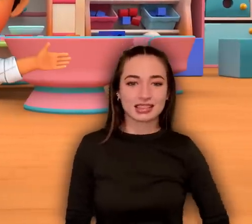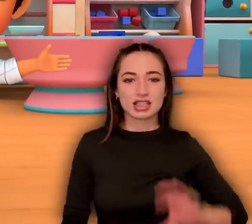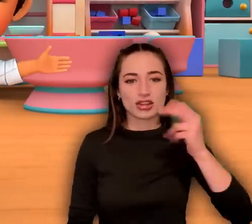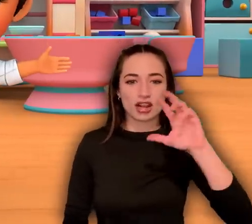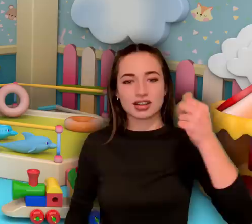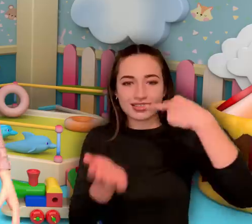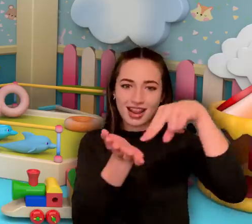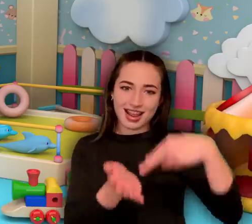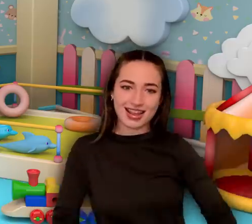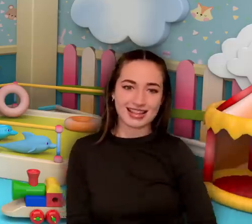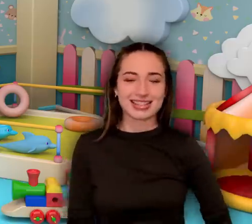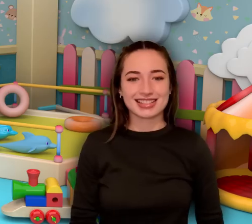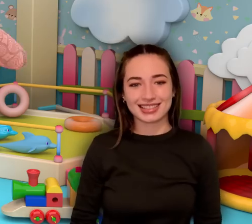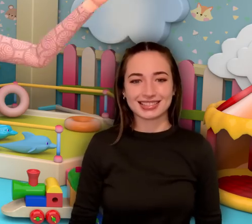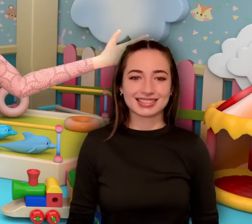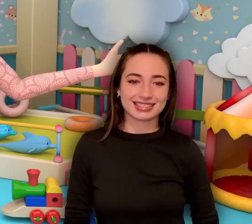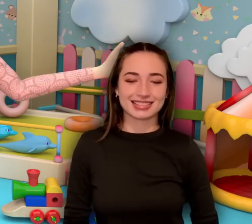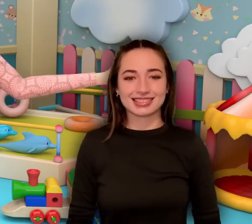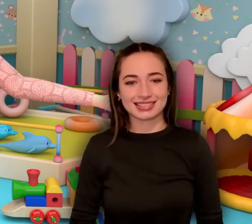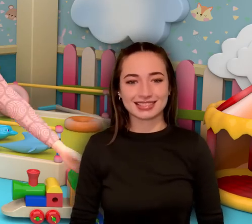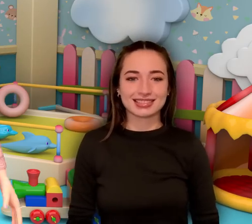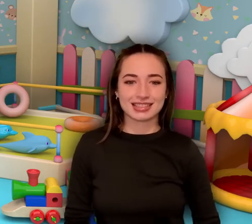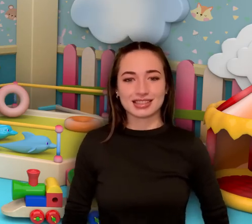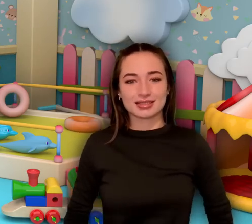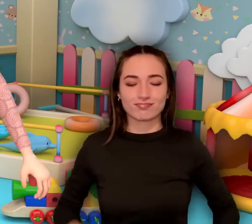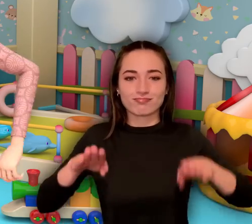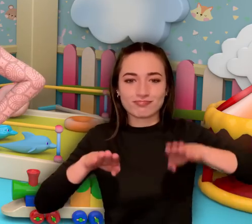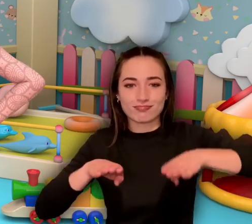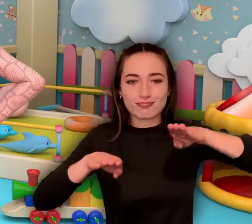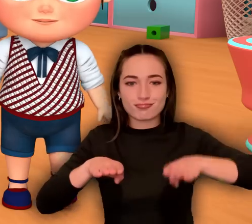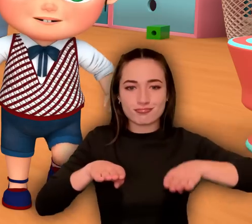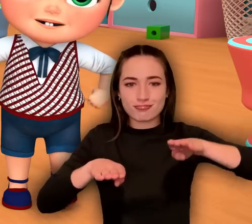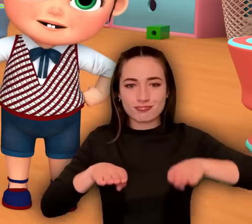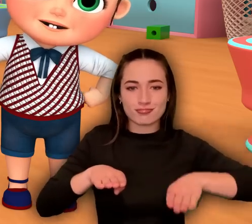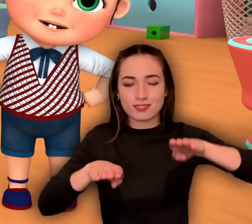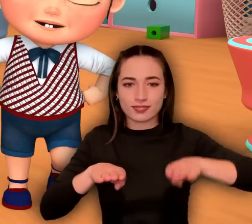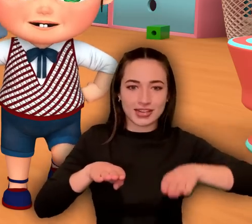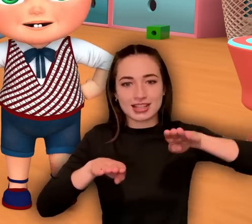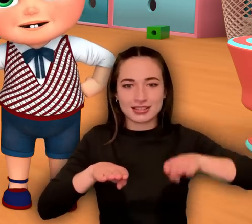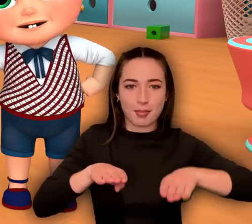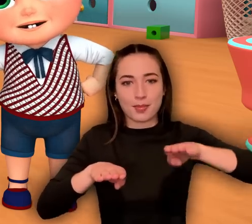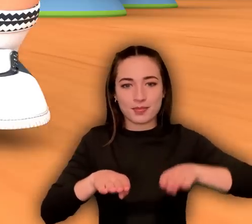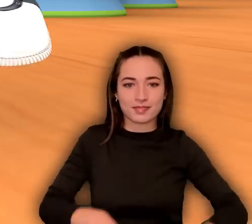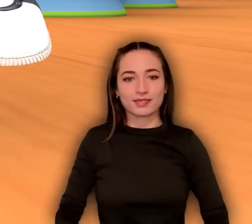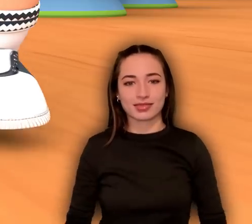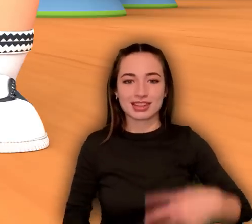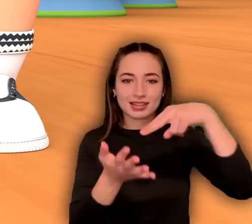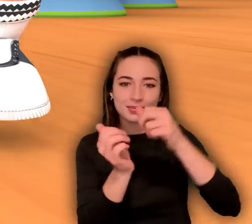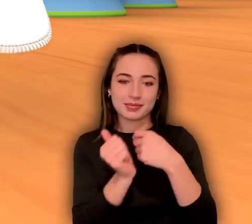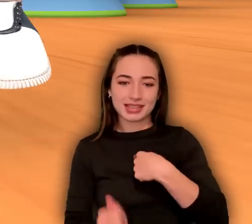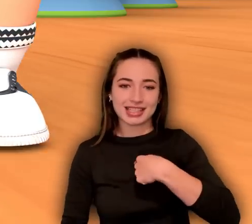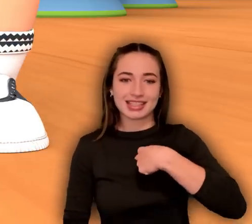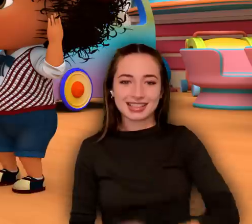it's a cha-cha dance tap your feet tap your feet